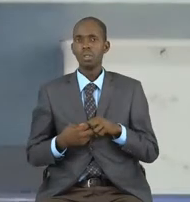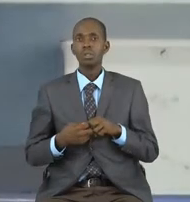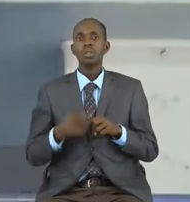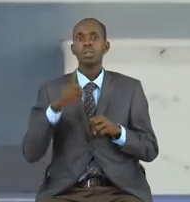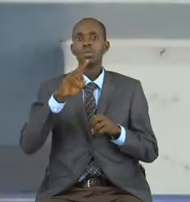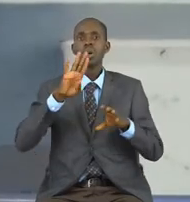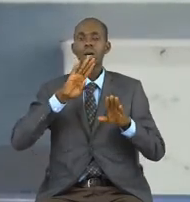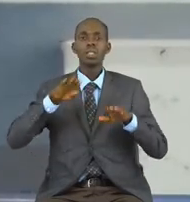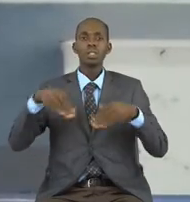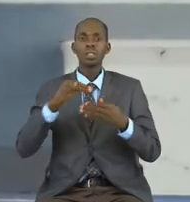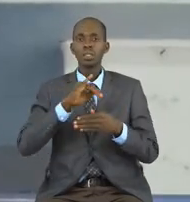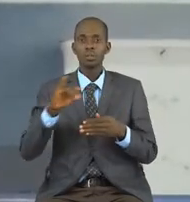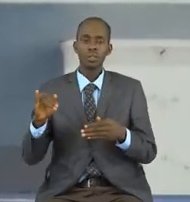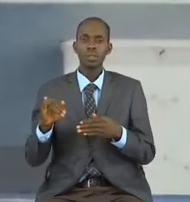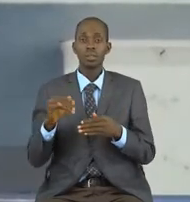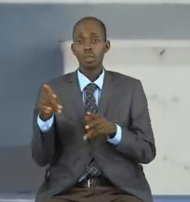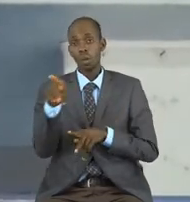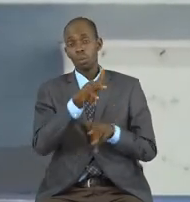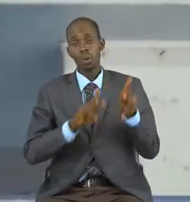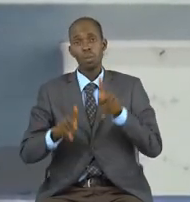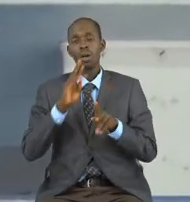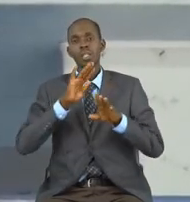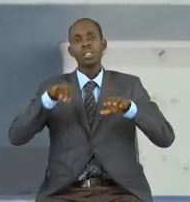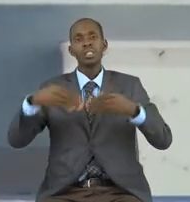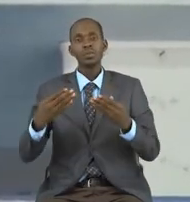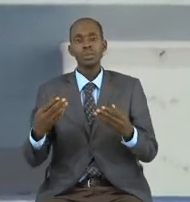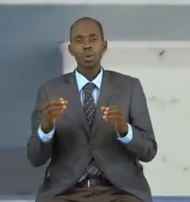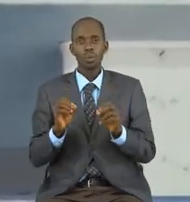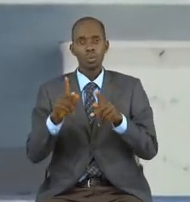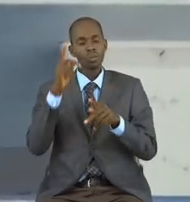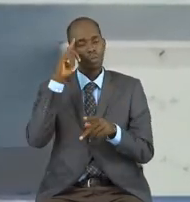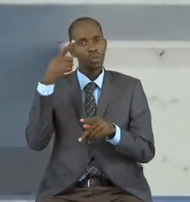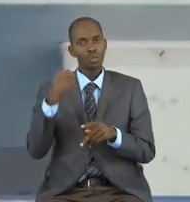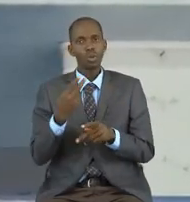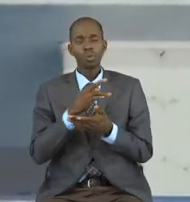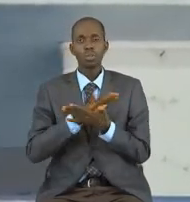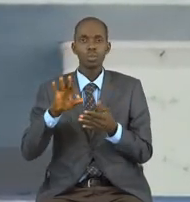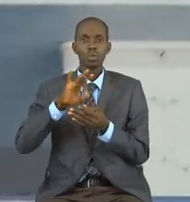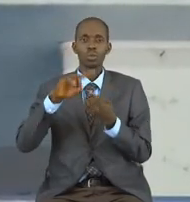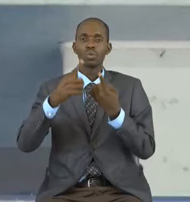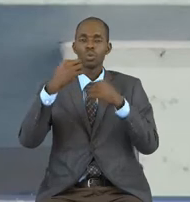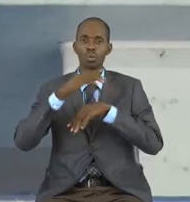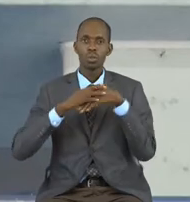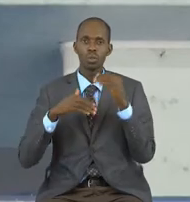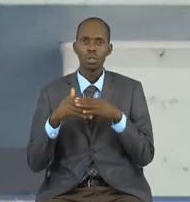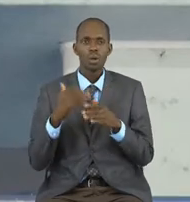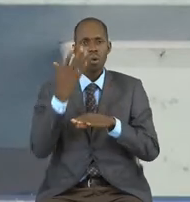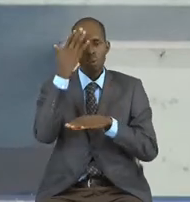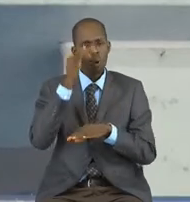Holy Ghost to come and take over. "Why didn't I see you?" "Because the Holy Ghost made